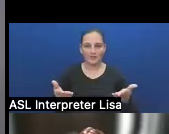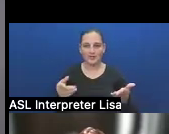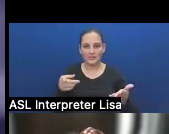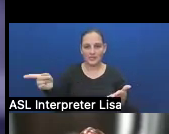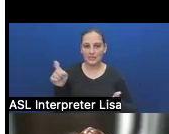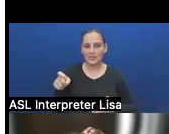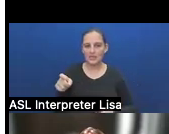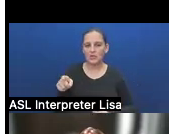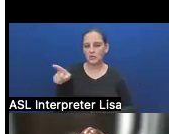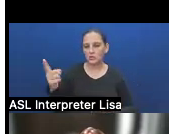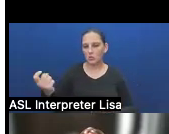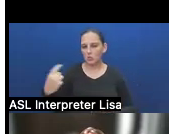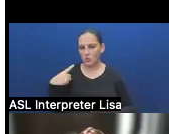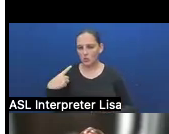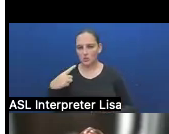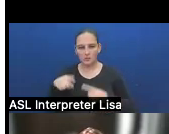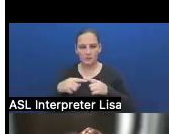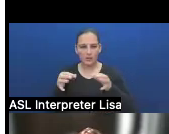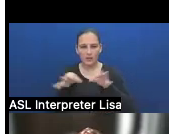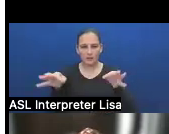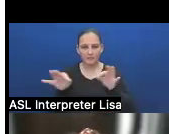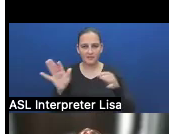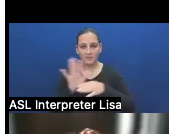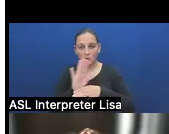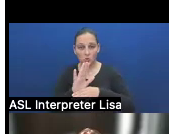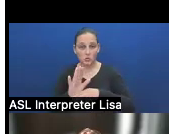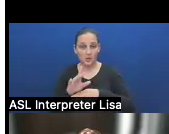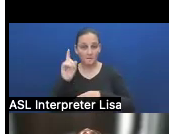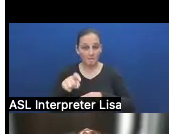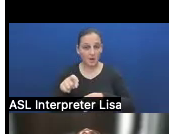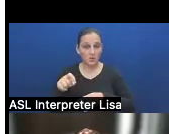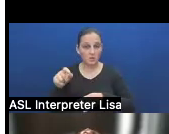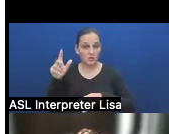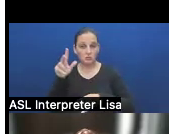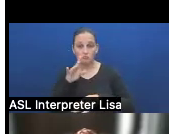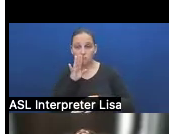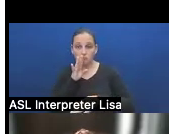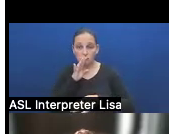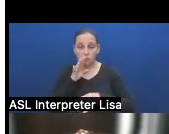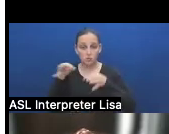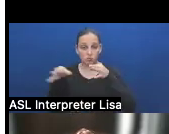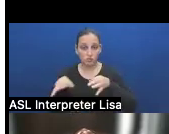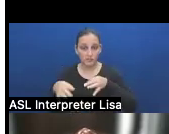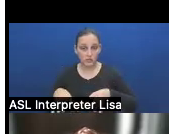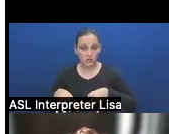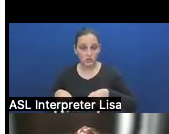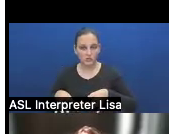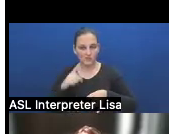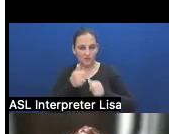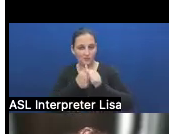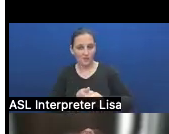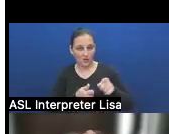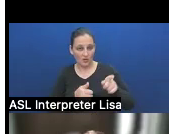question that was talking about captioning videos and whether they need to have audio descriptions according to the standards, which I'm assuming